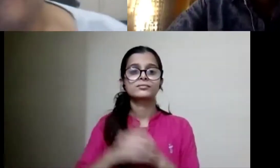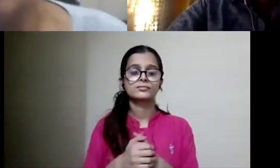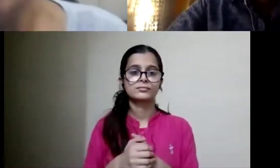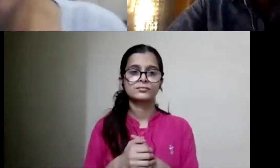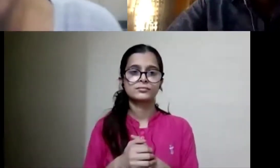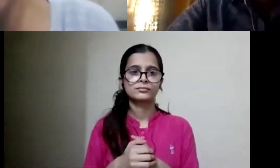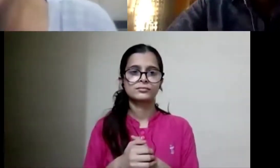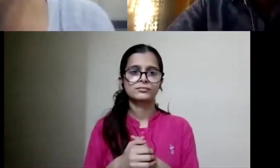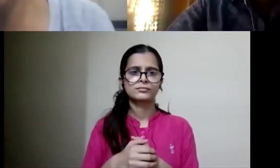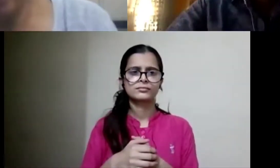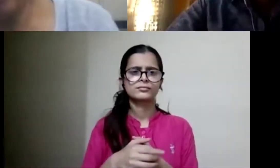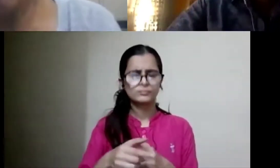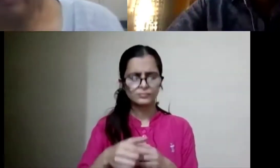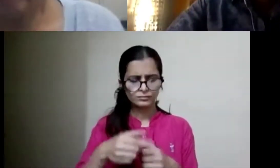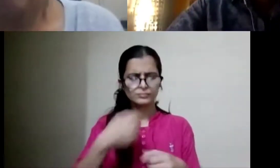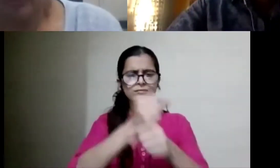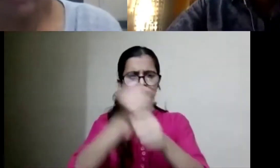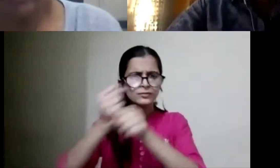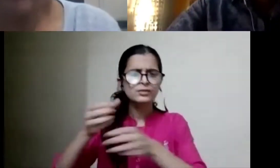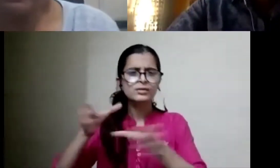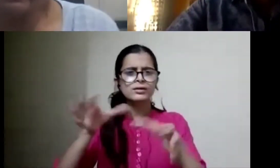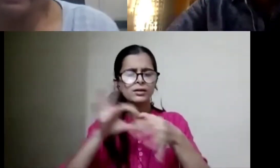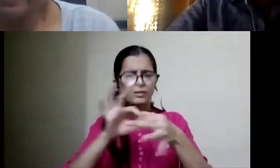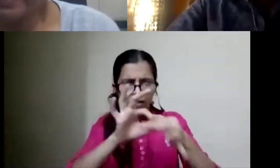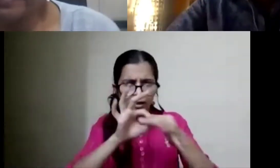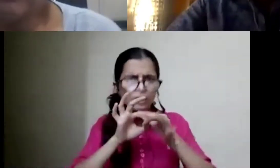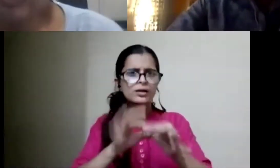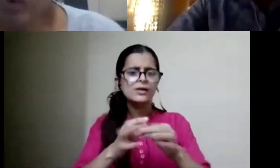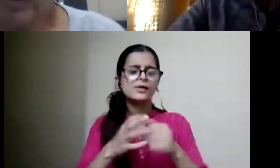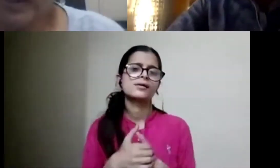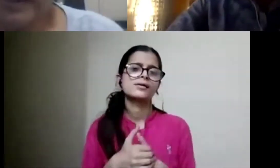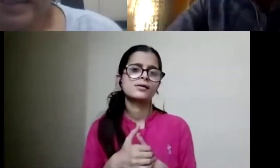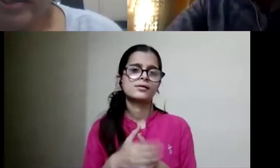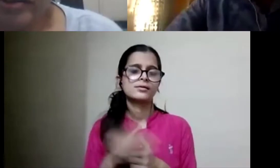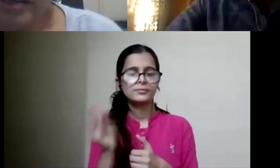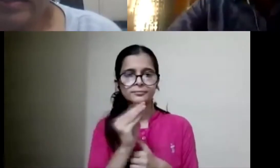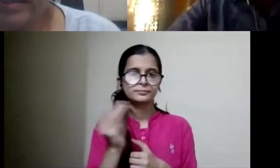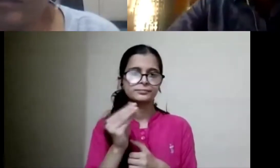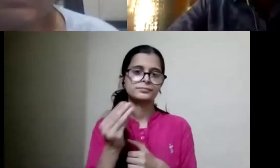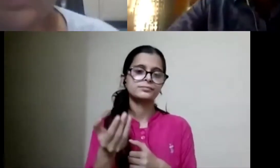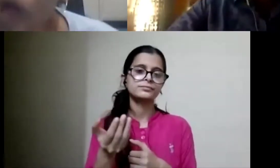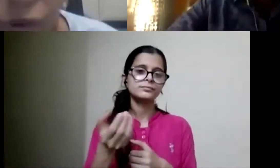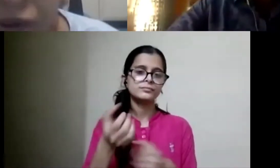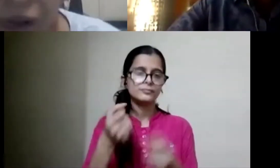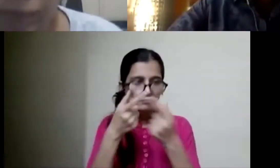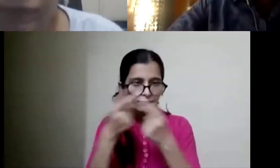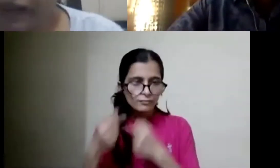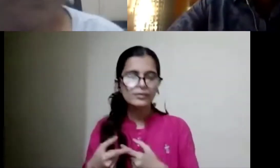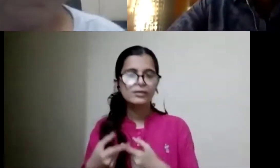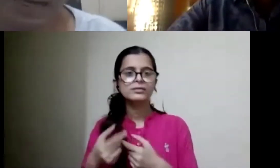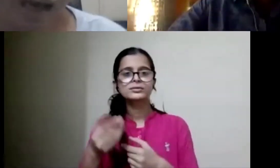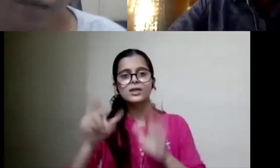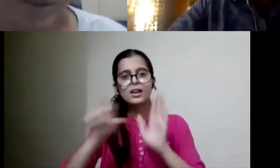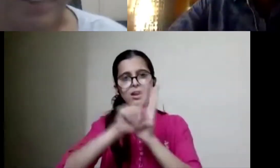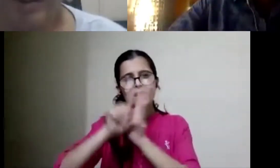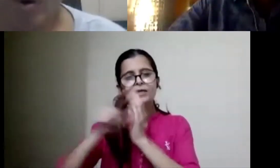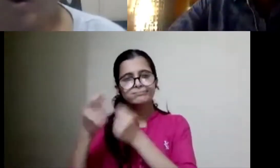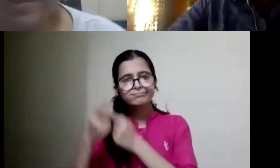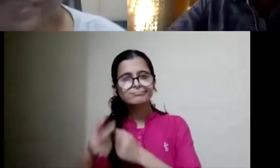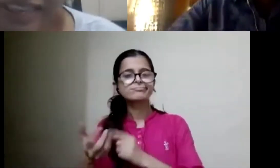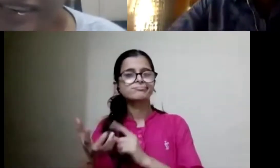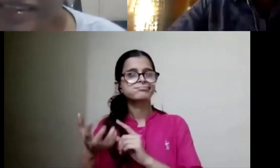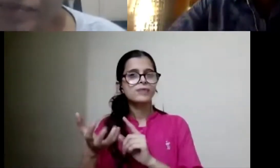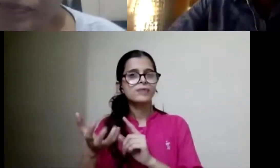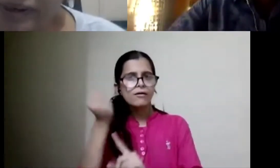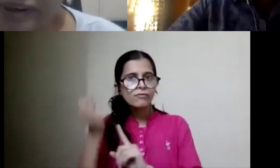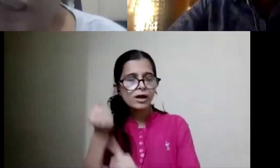I'm saying that from that discourse, then, possibly some suitable litigation legislation may also come. It may come because law is a